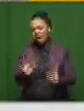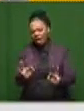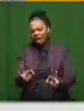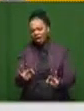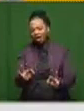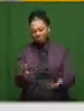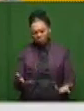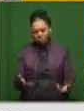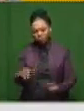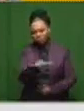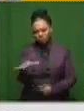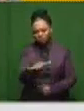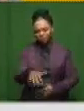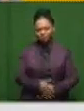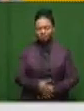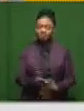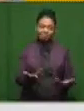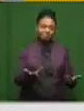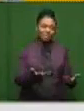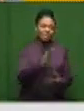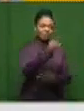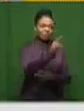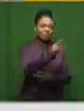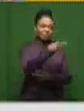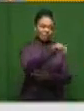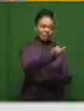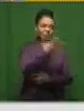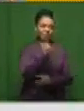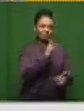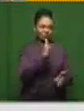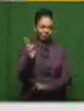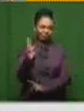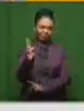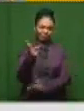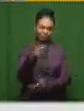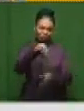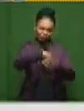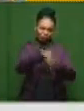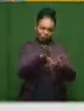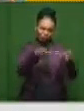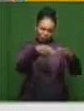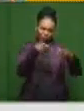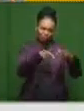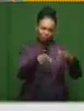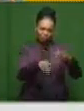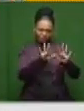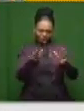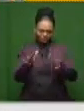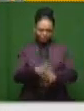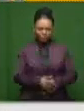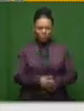So Dr. Pillay you perhaps have a greater insight into this you know people want to know the COVAX vaccine